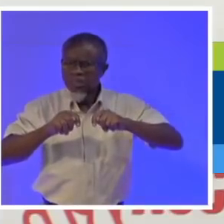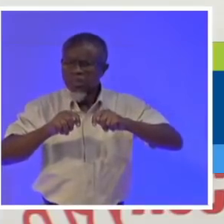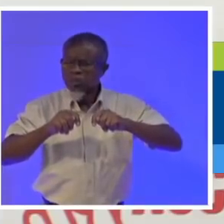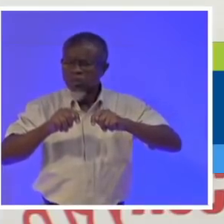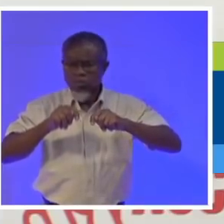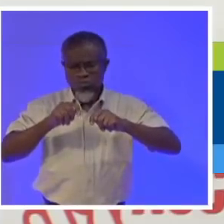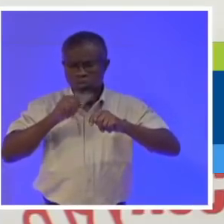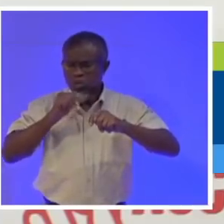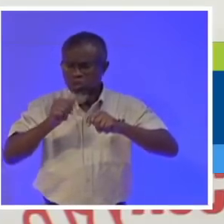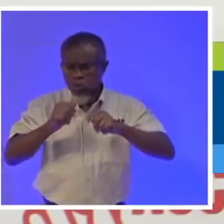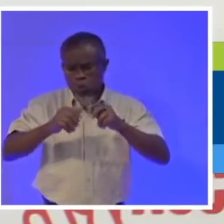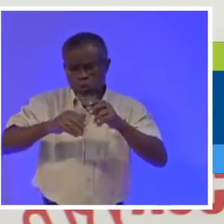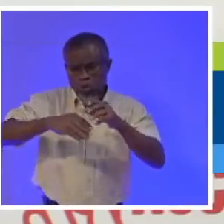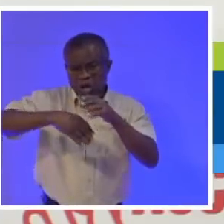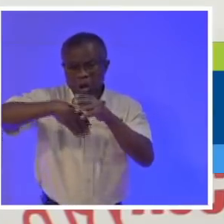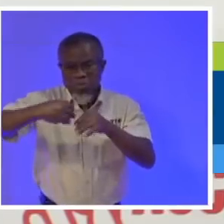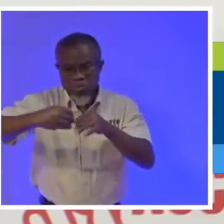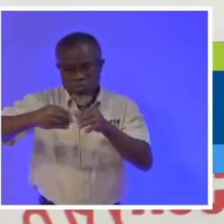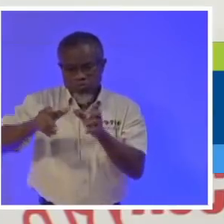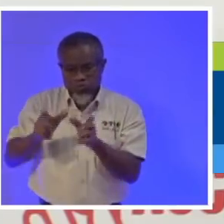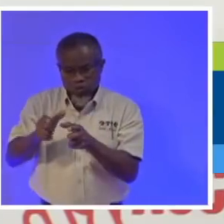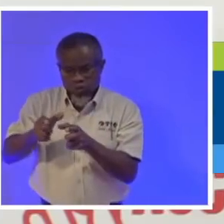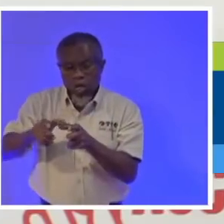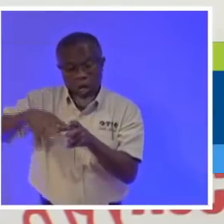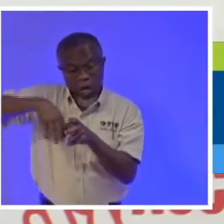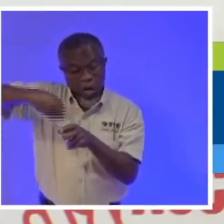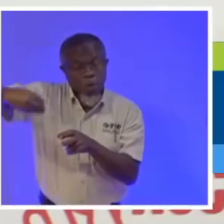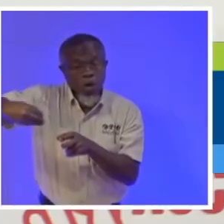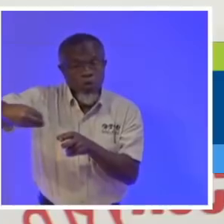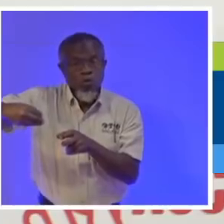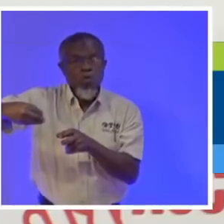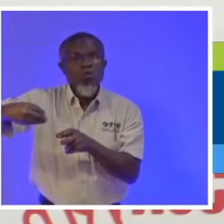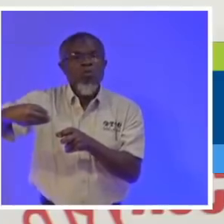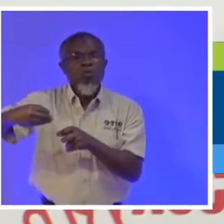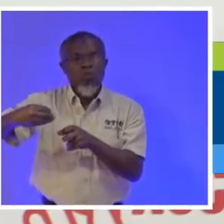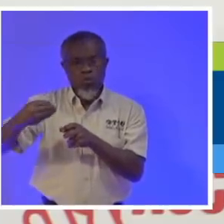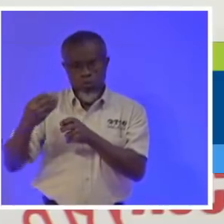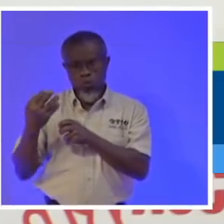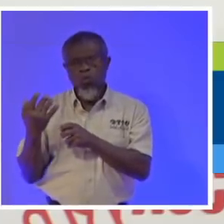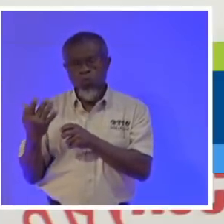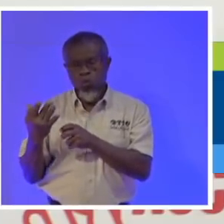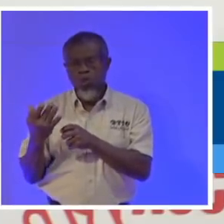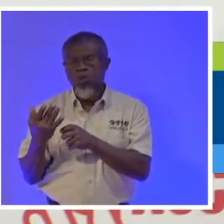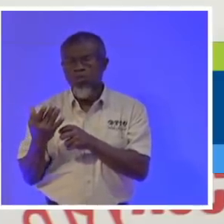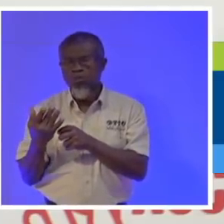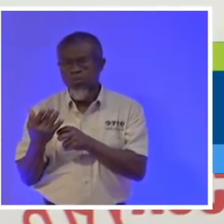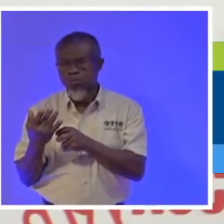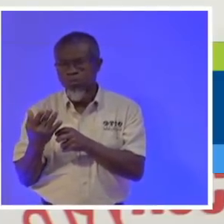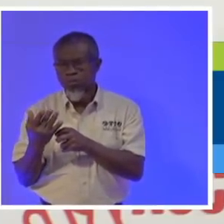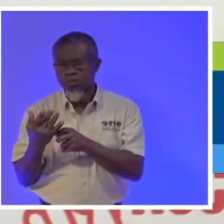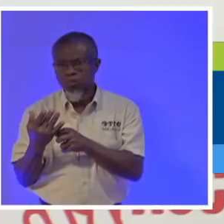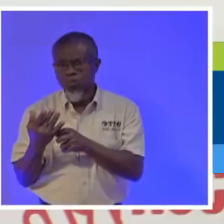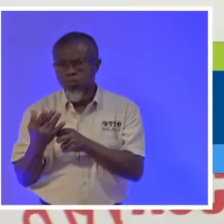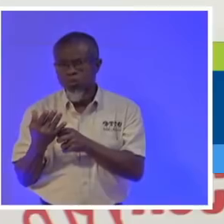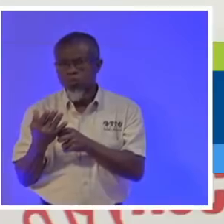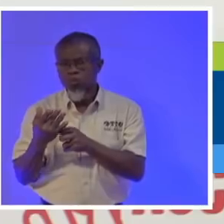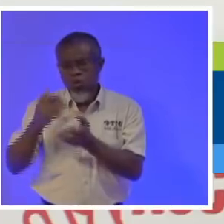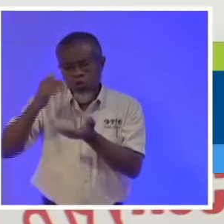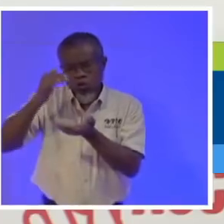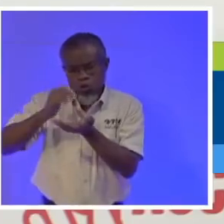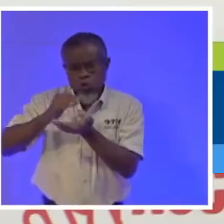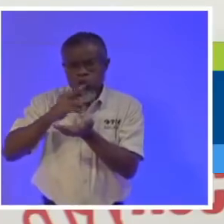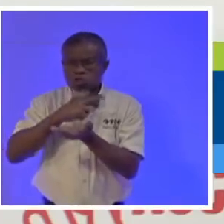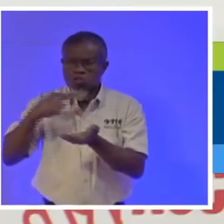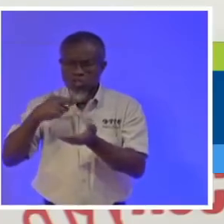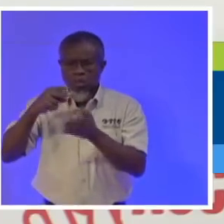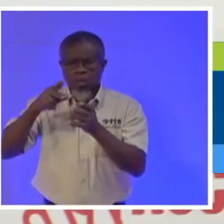So what you do is you create a system that may err on the side of caution, but reduces the risk of infectious